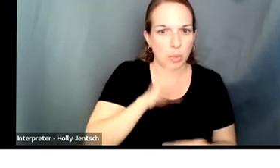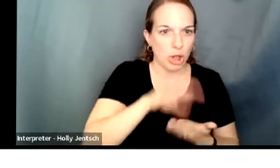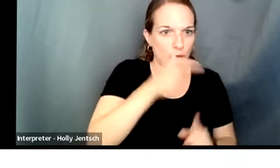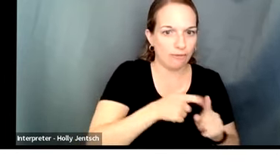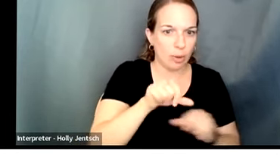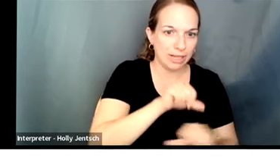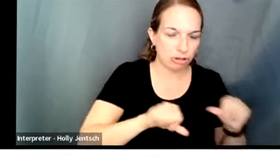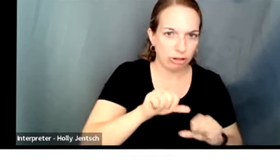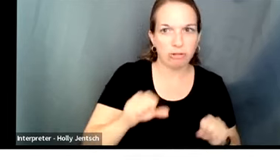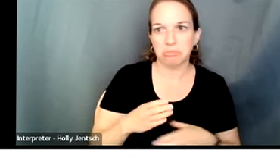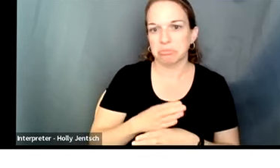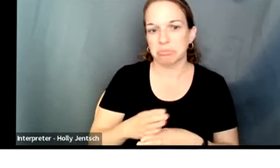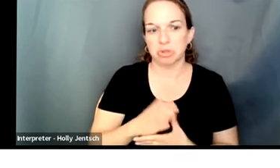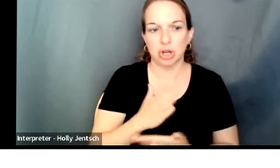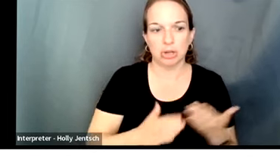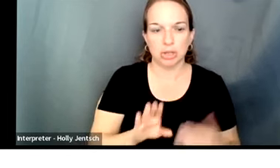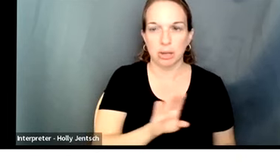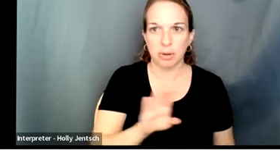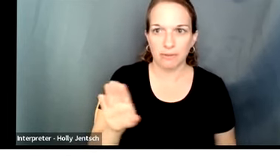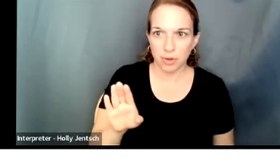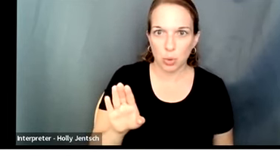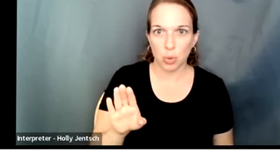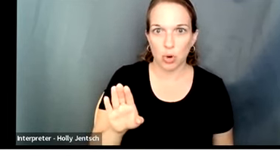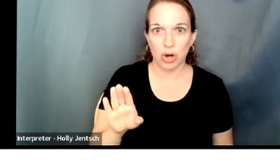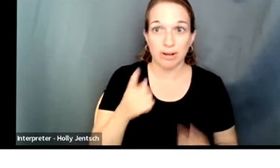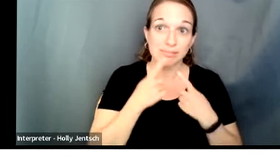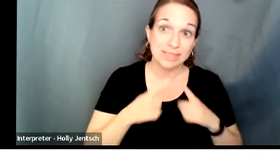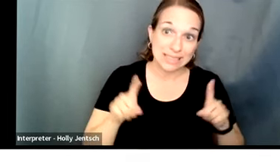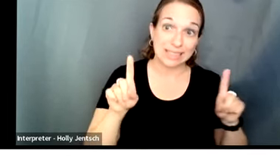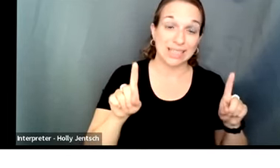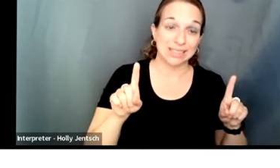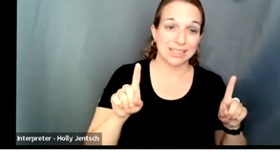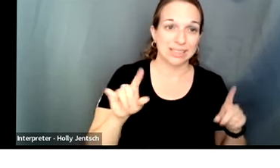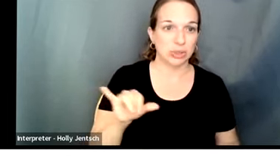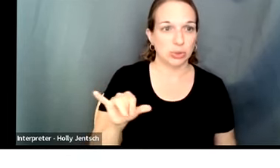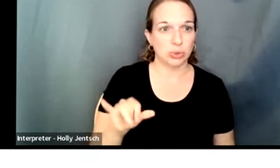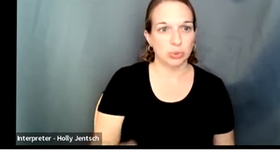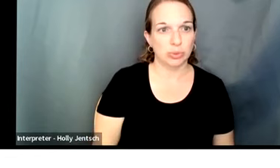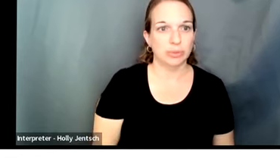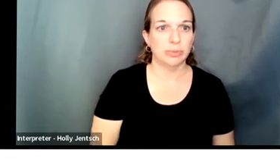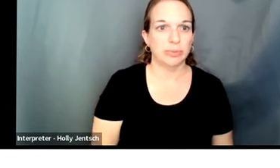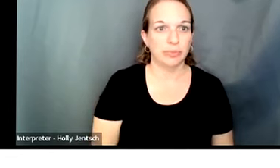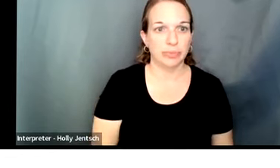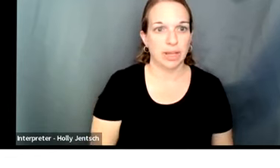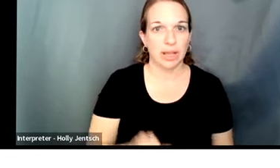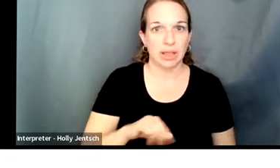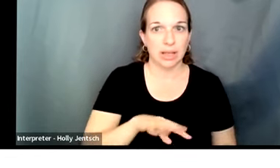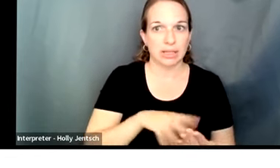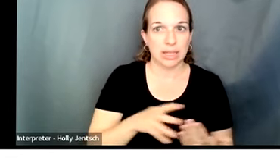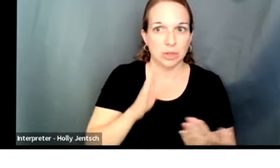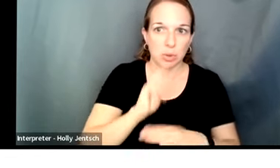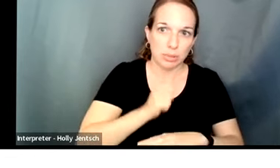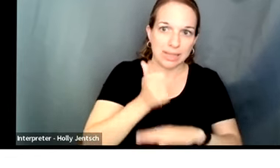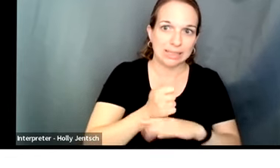You'll be able to share some of your incremental successes along the way. And then that schedule will be set as soon as